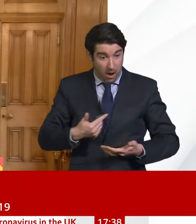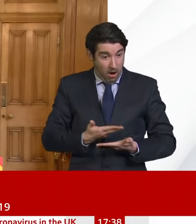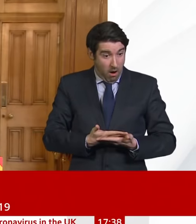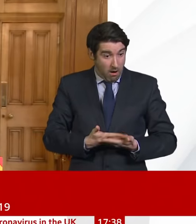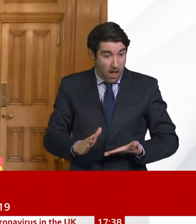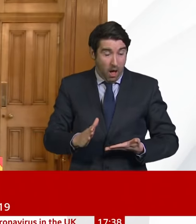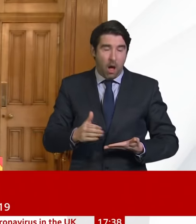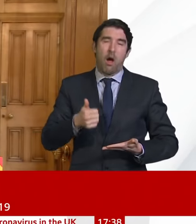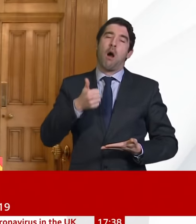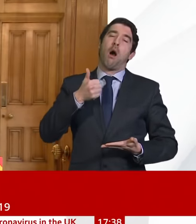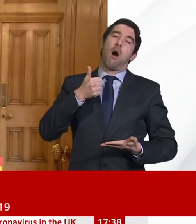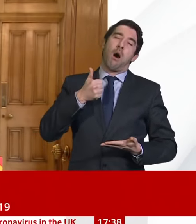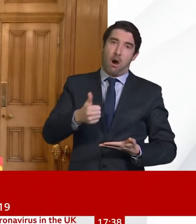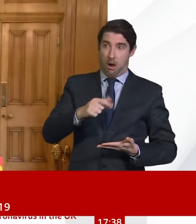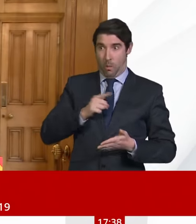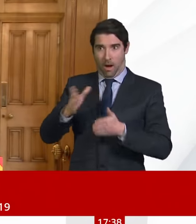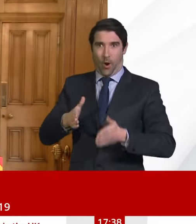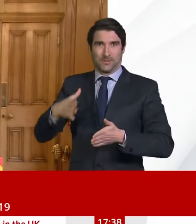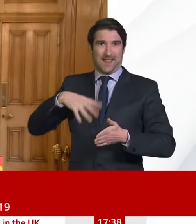in need of care.